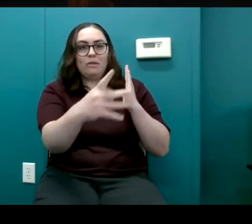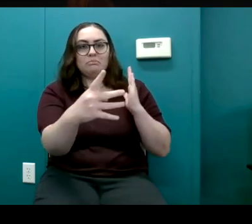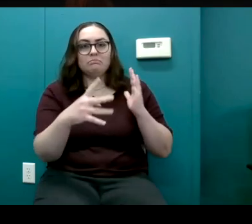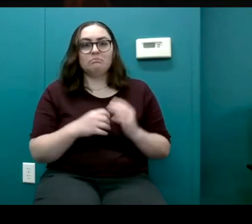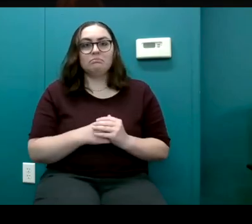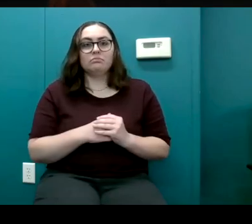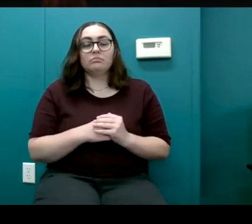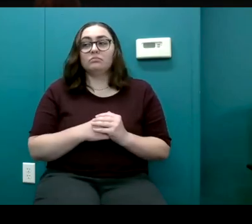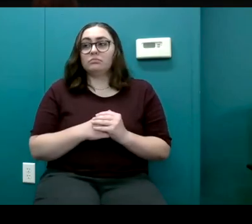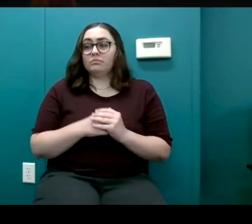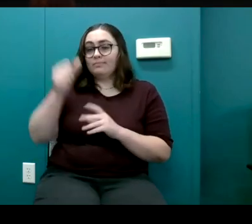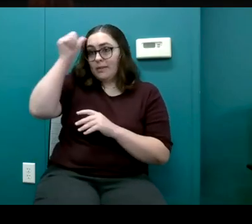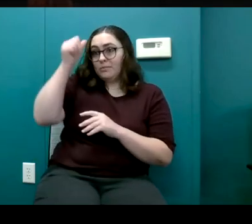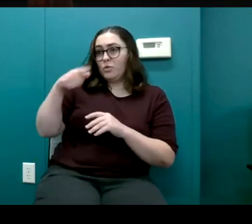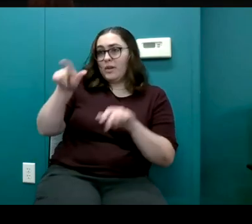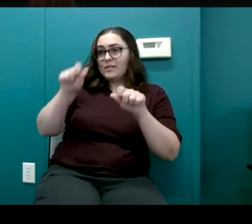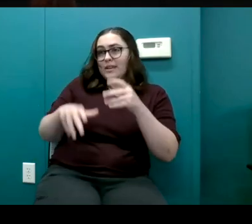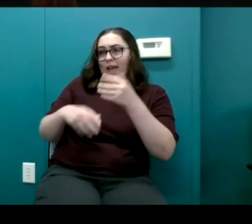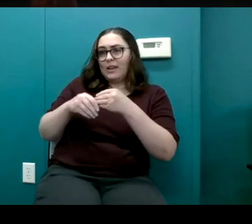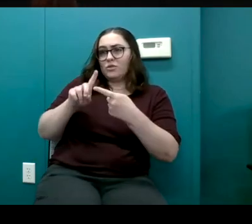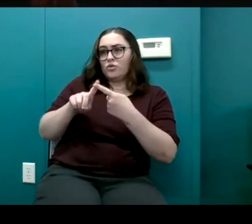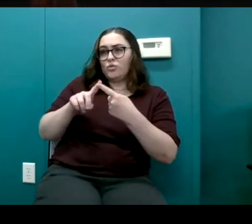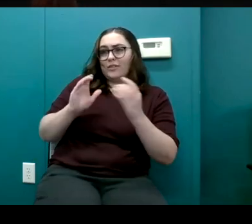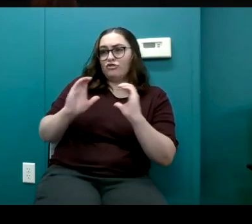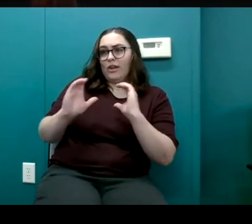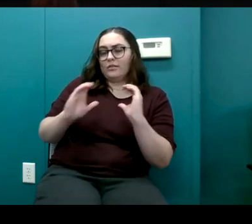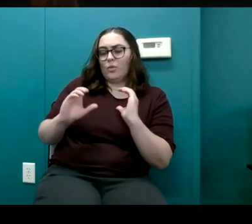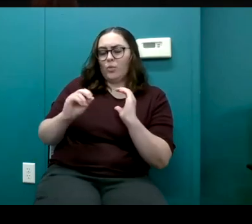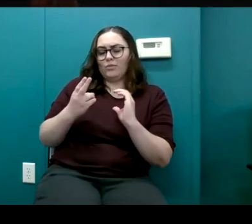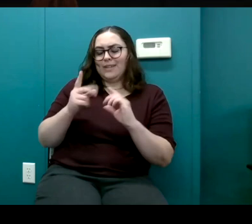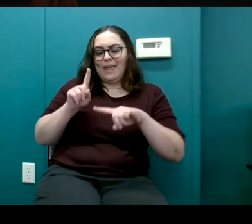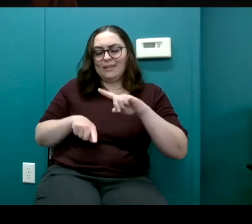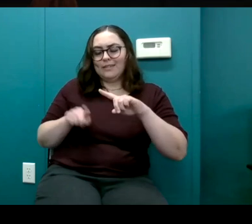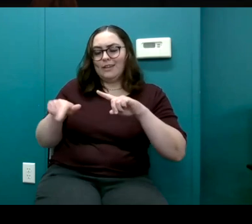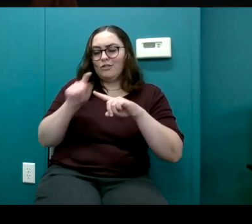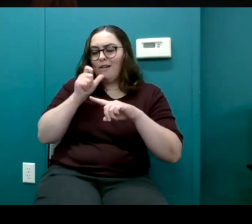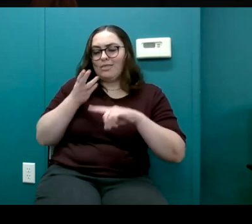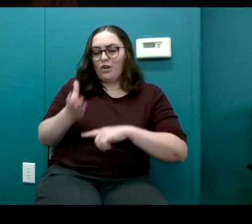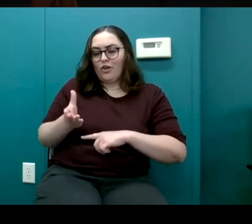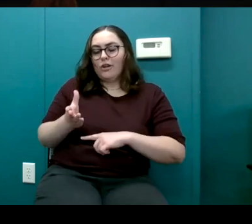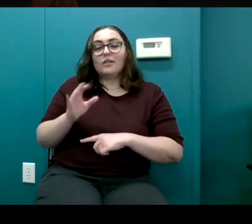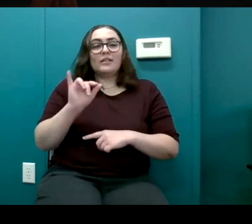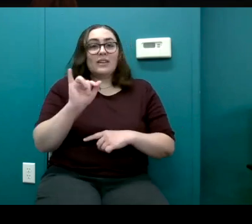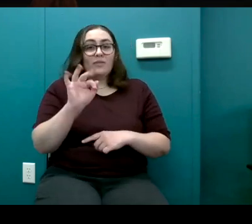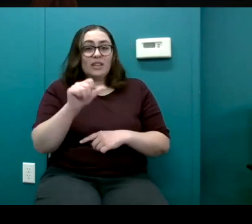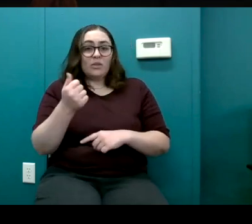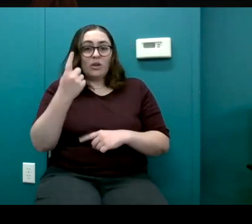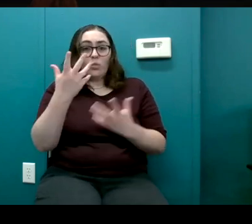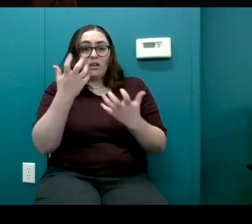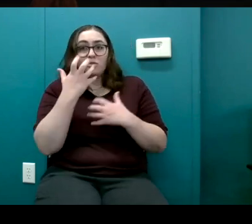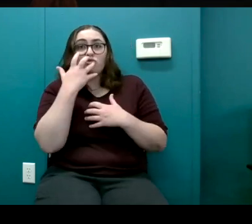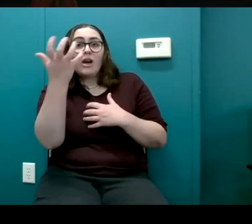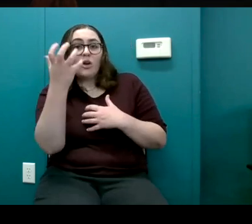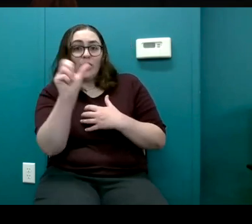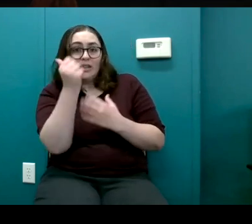You guys can put it in the chat. Oh, actually they can't. They're not on the chat, so. Right, and that's what I was gonna say. If anybody wants to shout out any information, we can